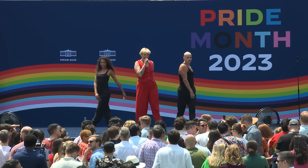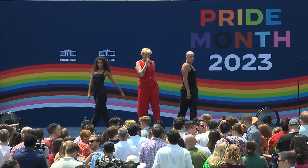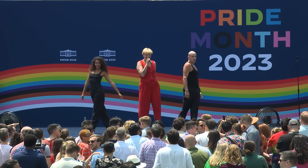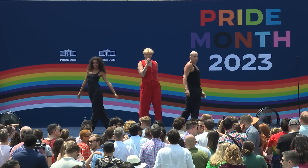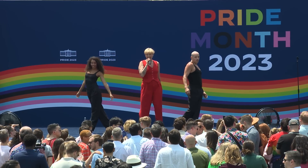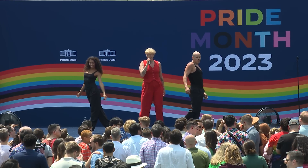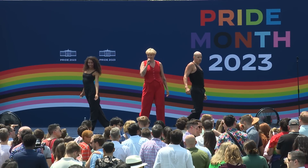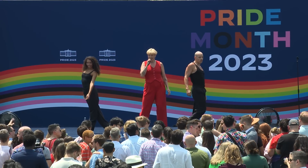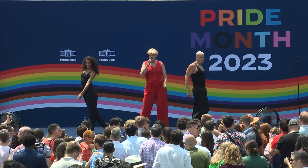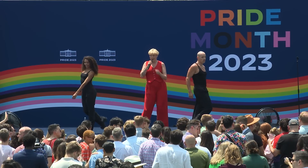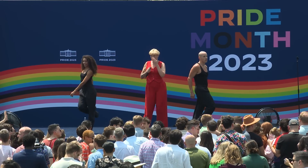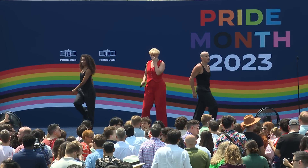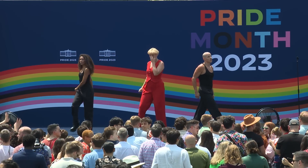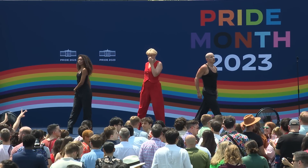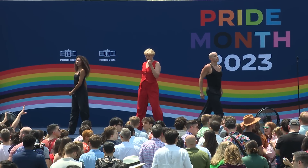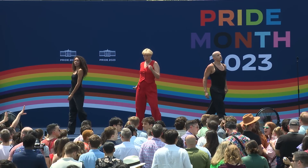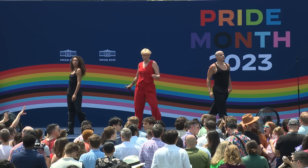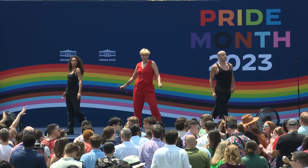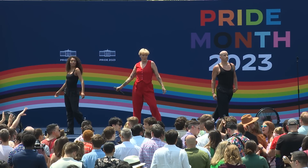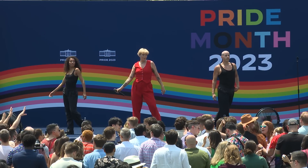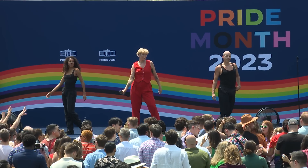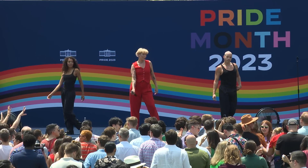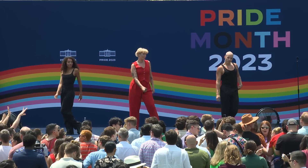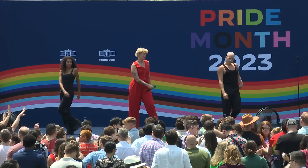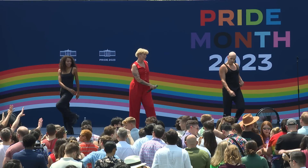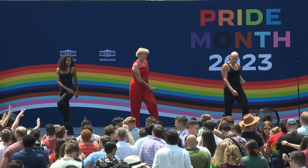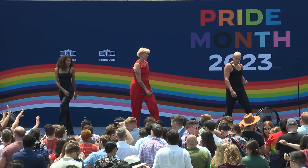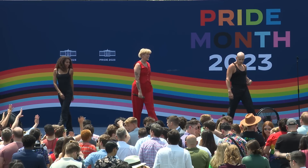got a better idea.